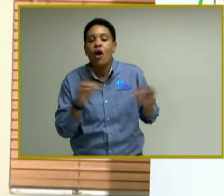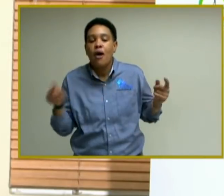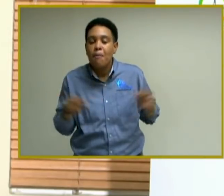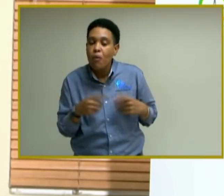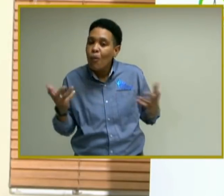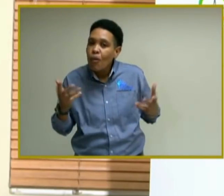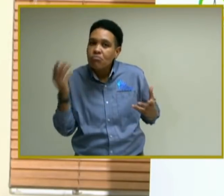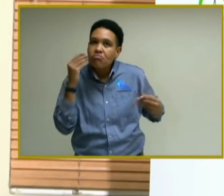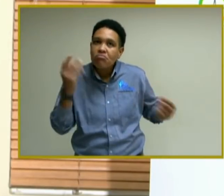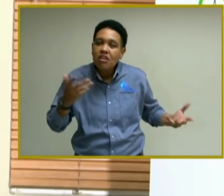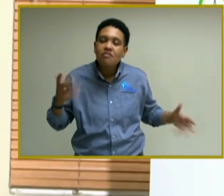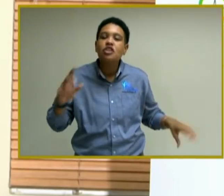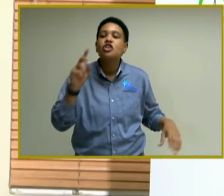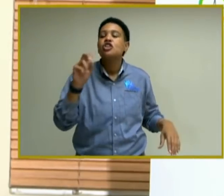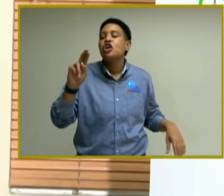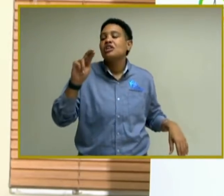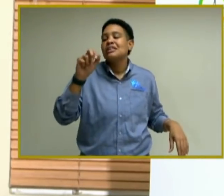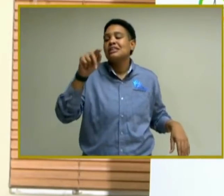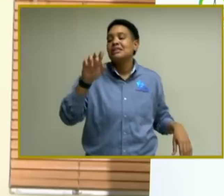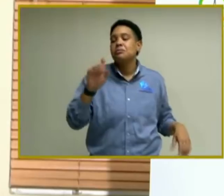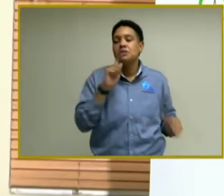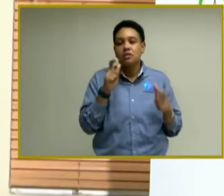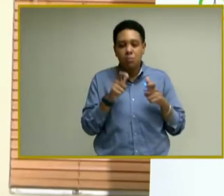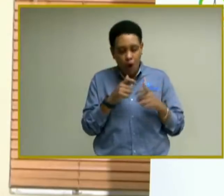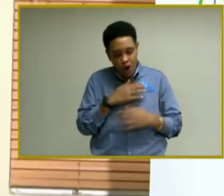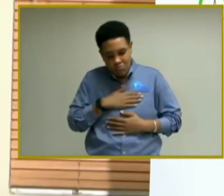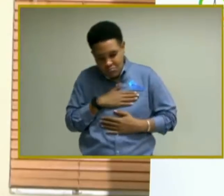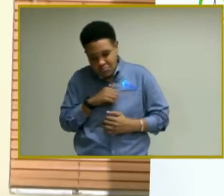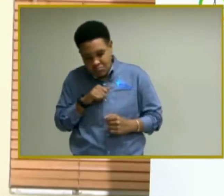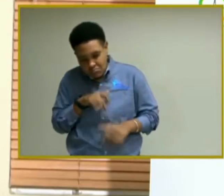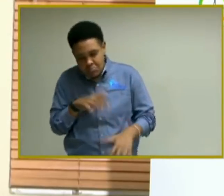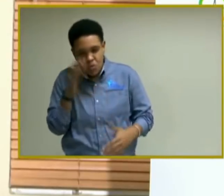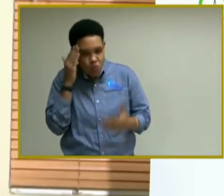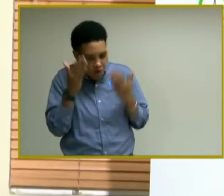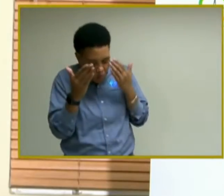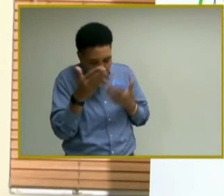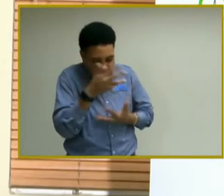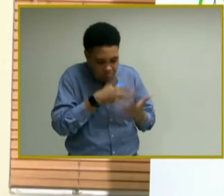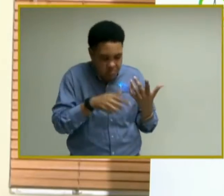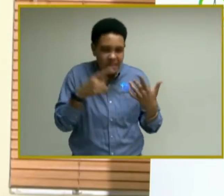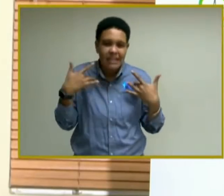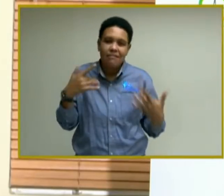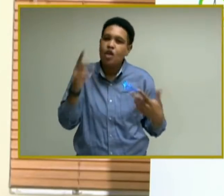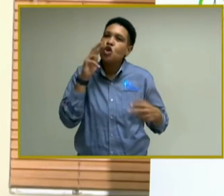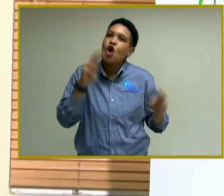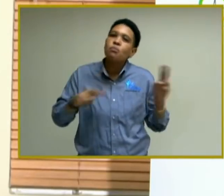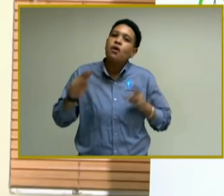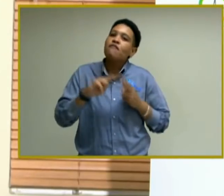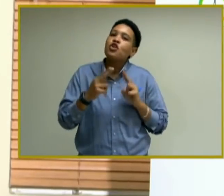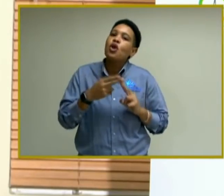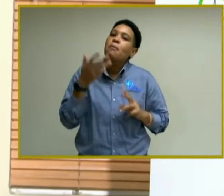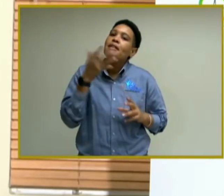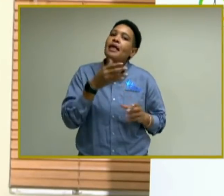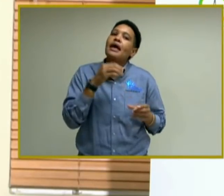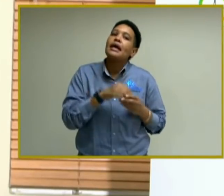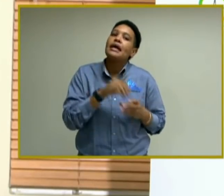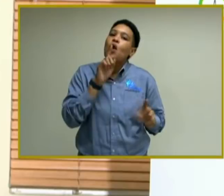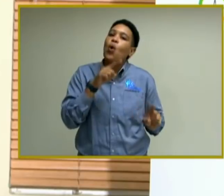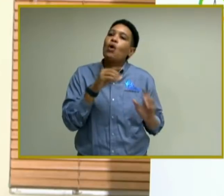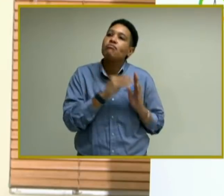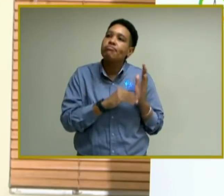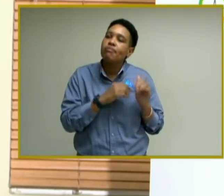Dr. Spence, are smaller, intimate events, observing the numbers that are contained in the